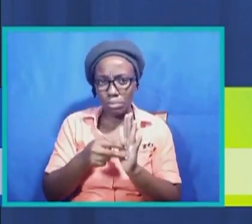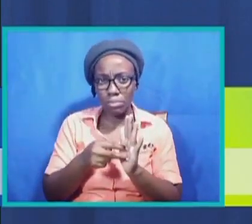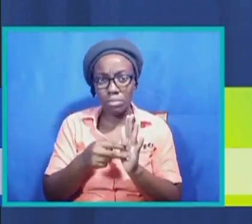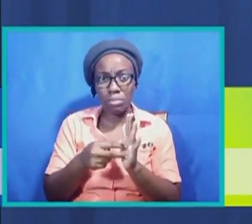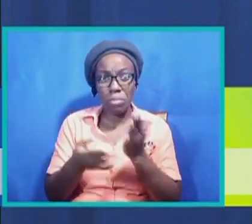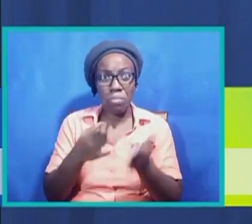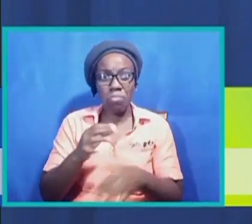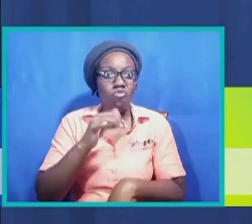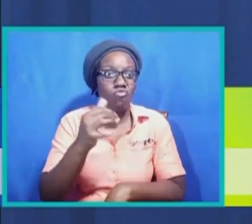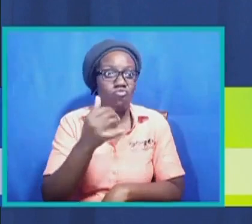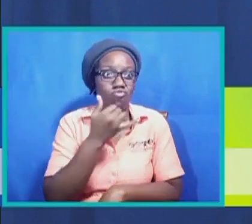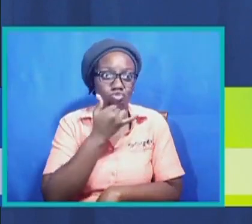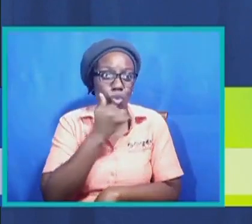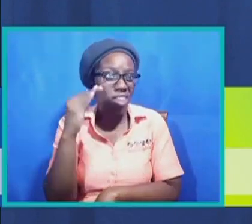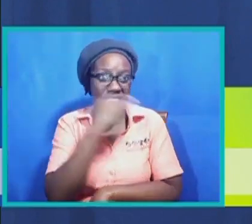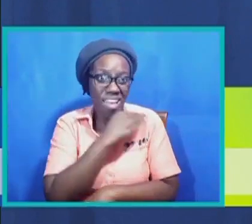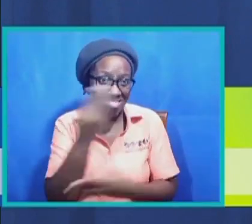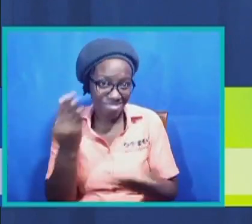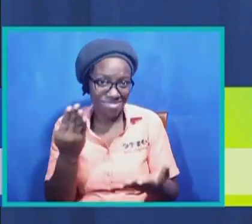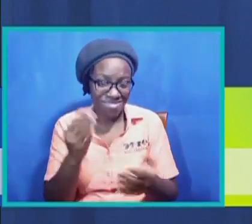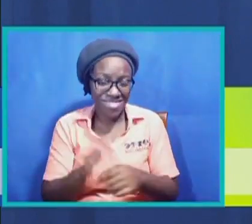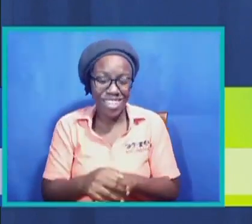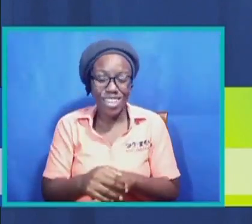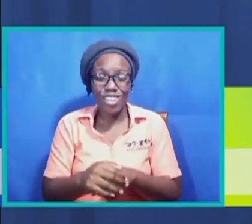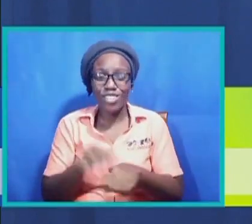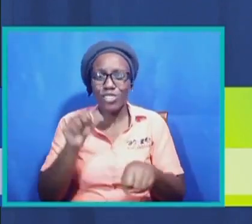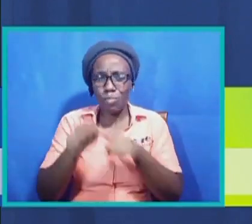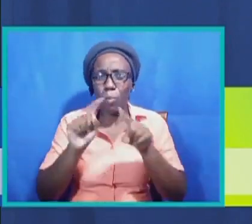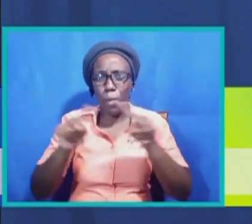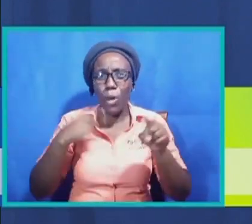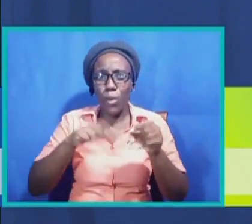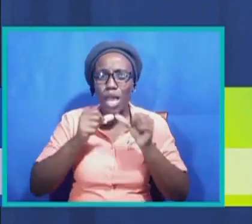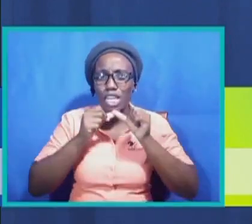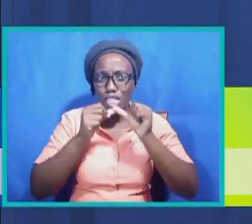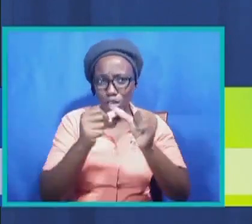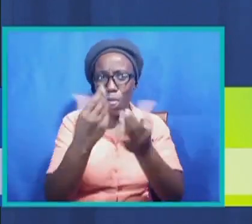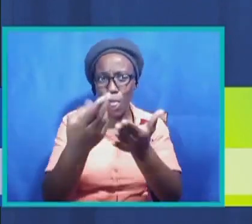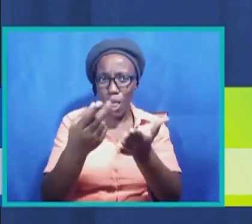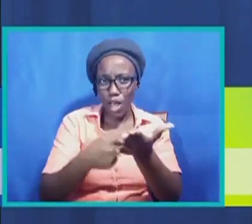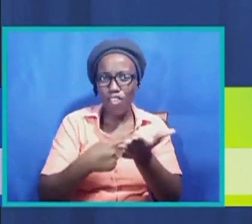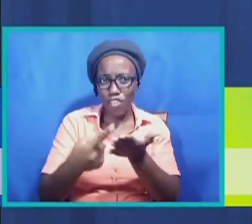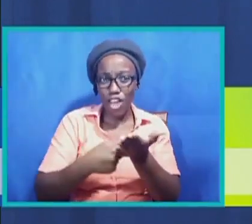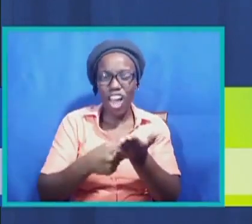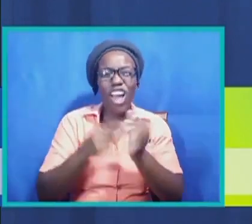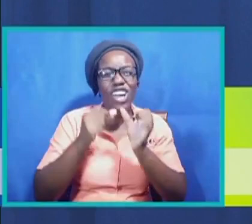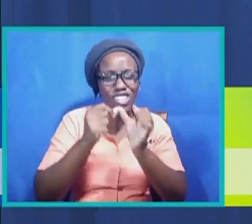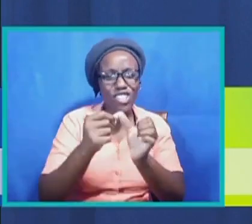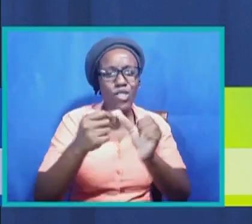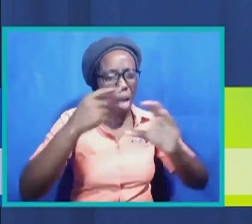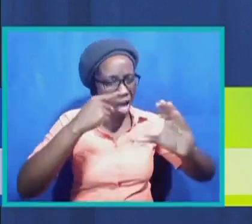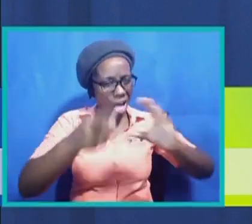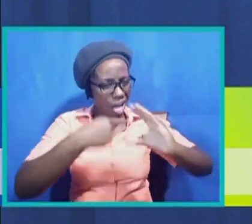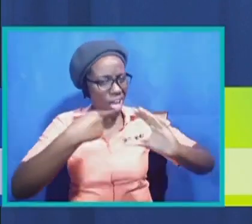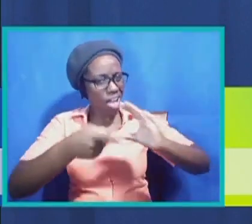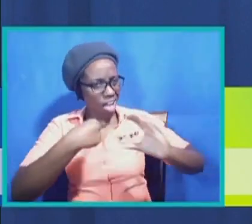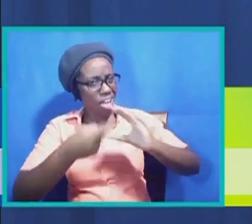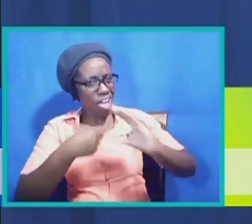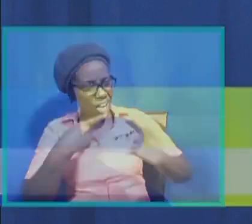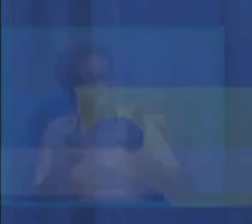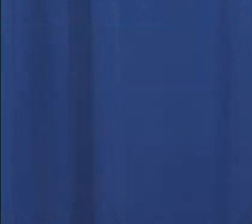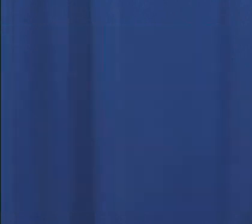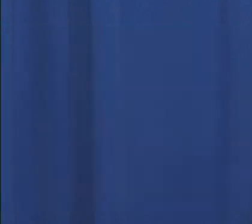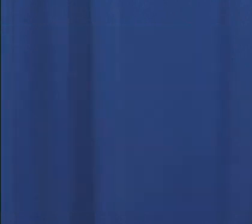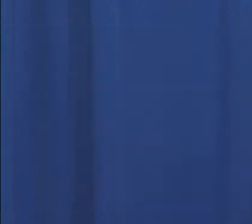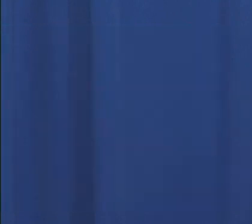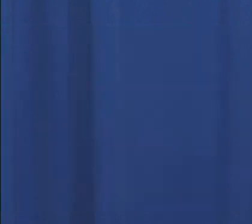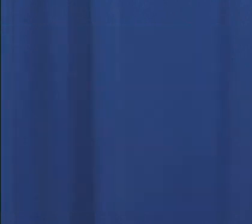at the same time, we continue the conversation. Keep your comments, your questions coming. Thank you so much. As we discuss curriculum reform, stay with